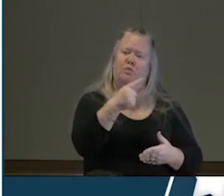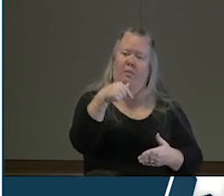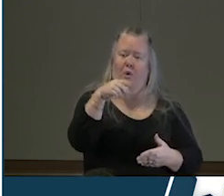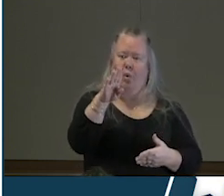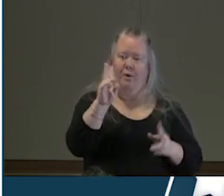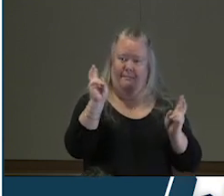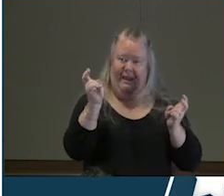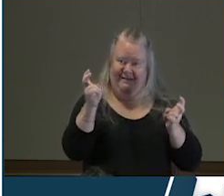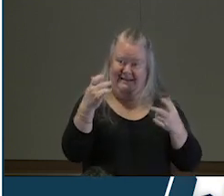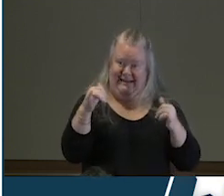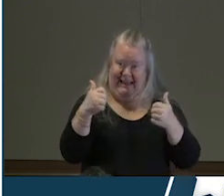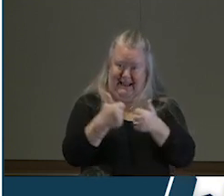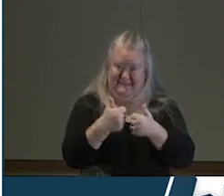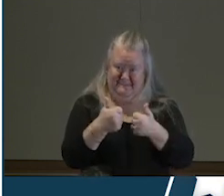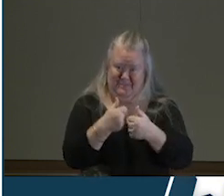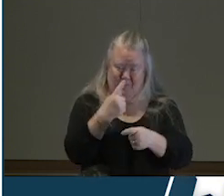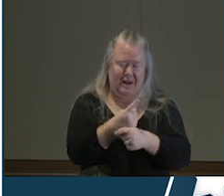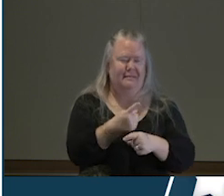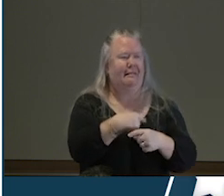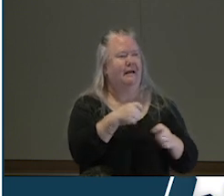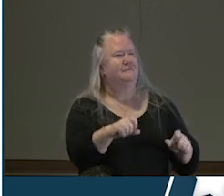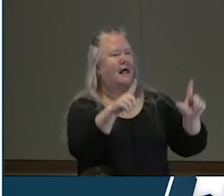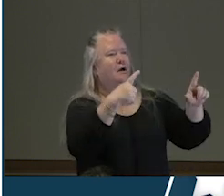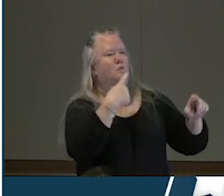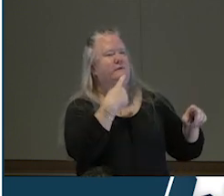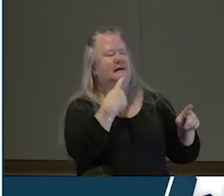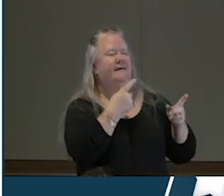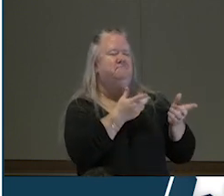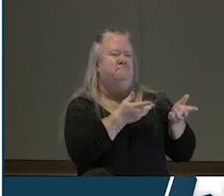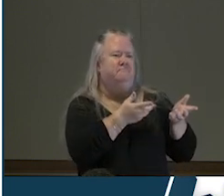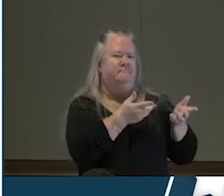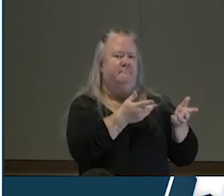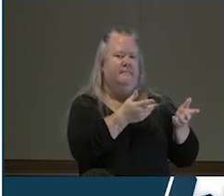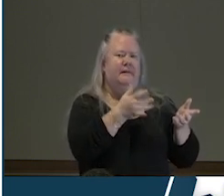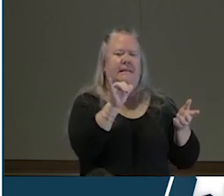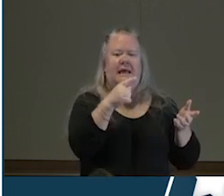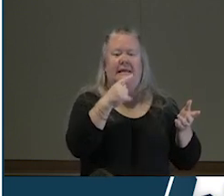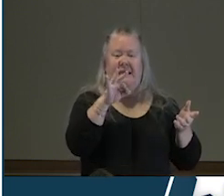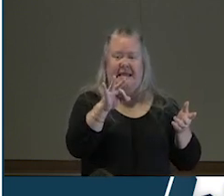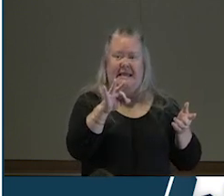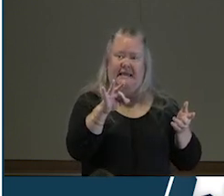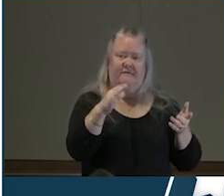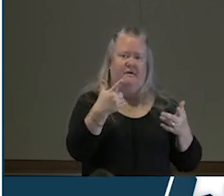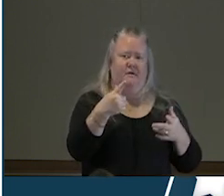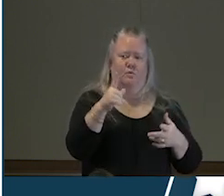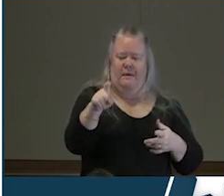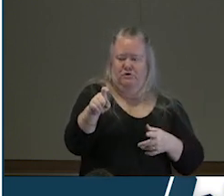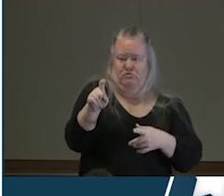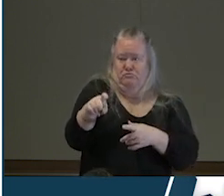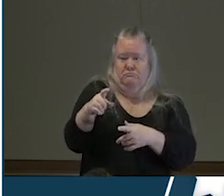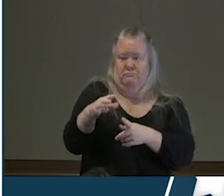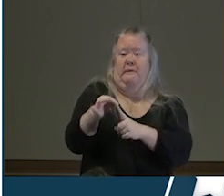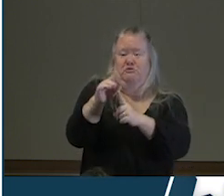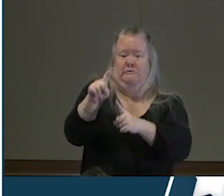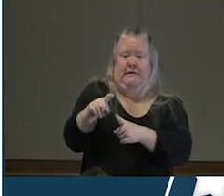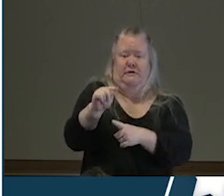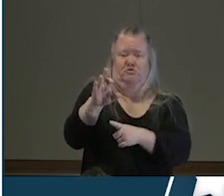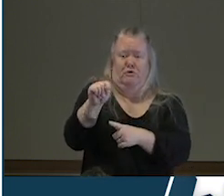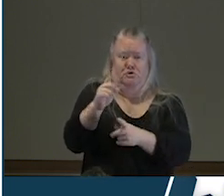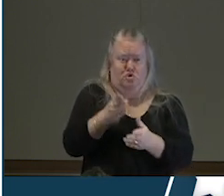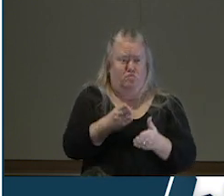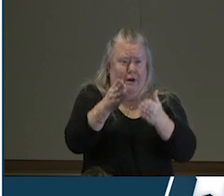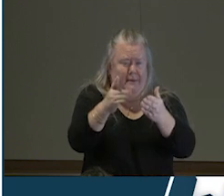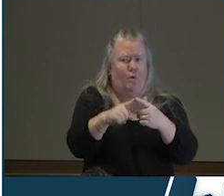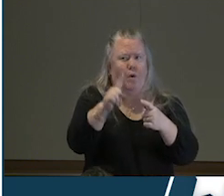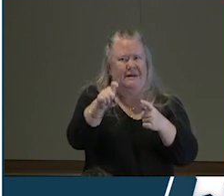So Yes. in the last slide, you said, like you said, if you need a special needs trust, you would recommend, or you would say you